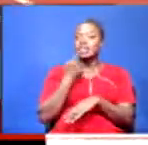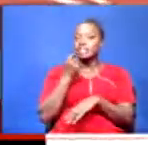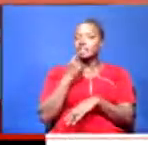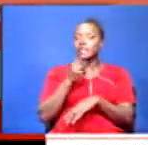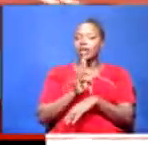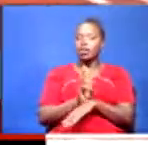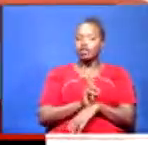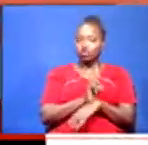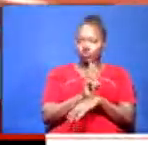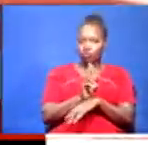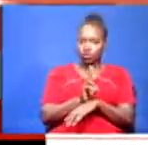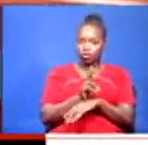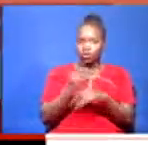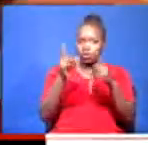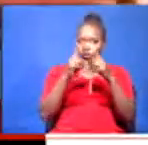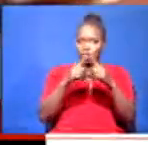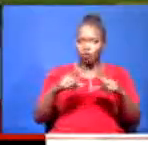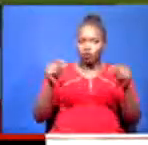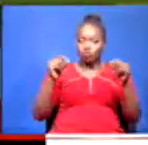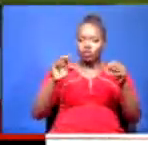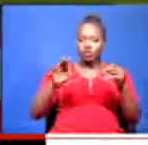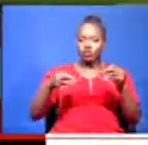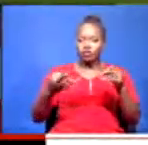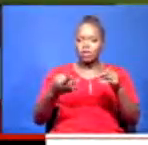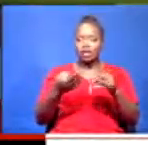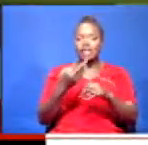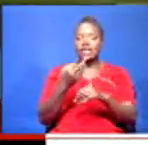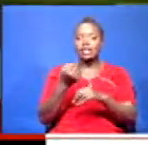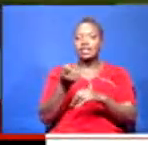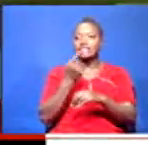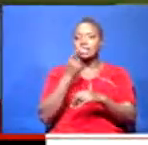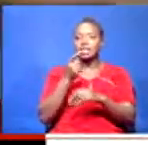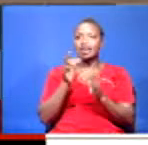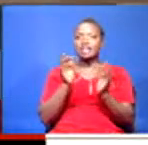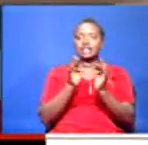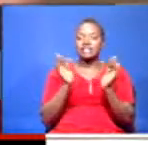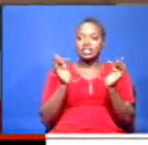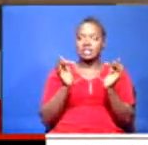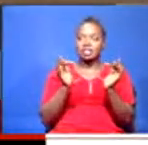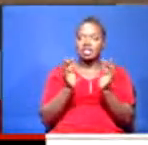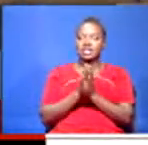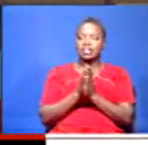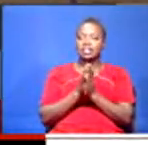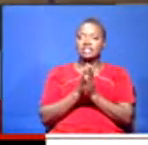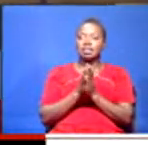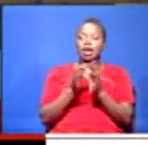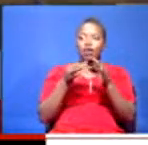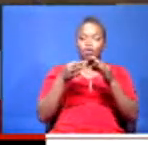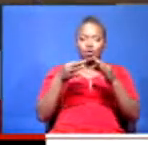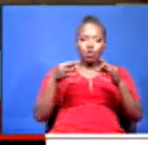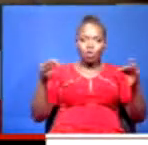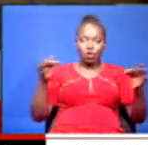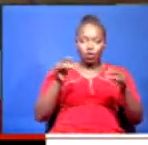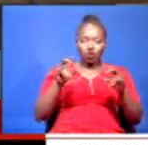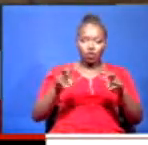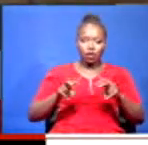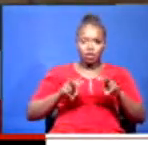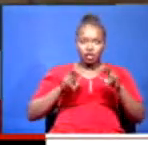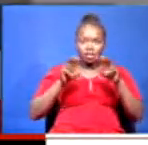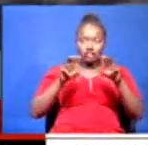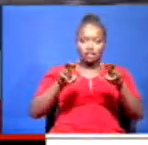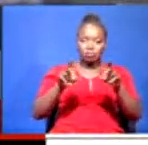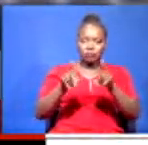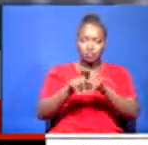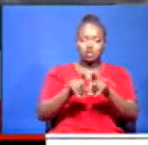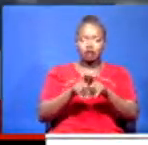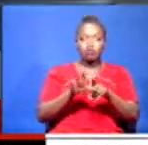Tokyo Olympic after failing a drug test. Okagbare, the 2008 Olympic long jump silver medalist, was a medal contender for